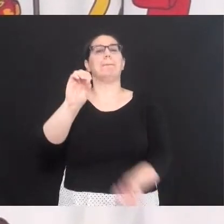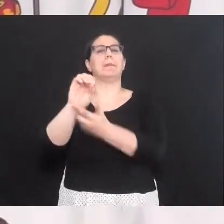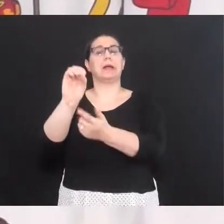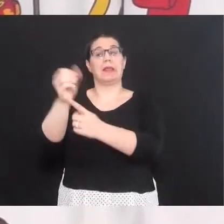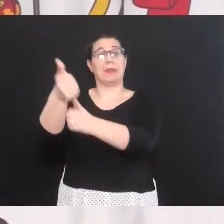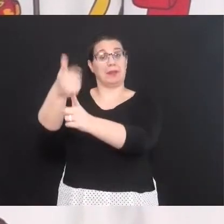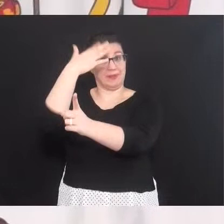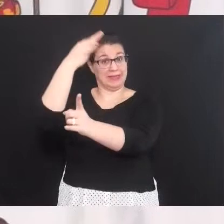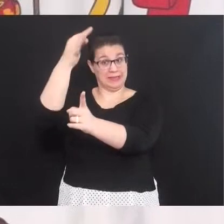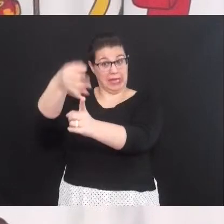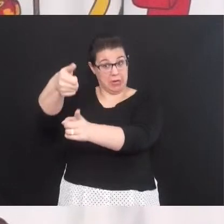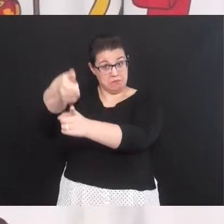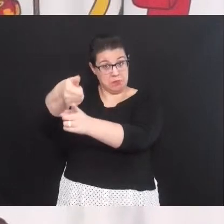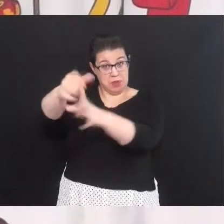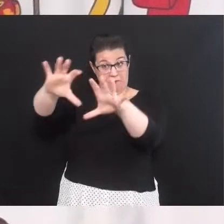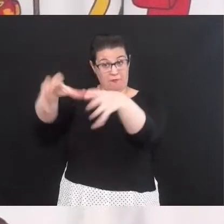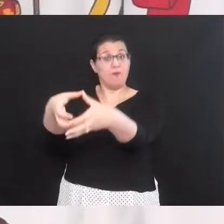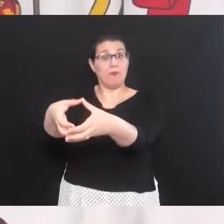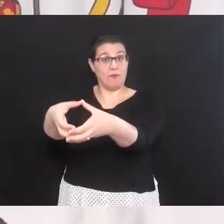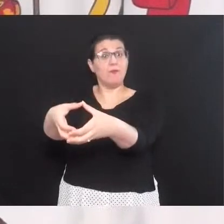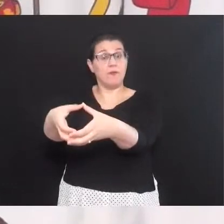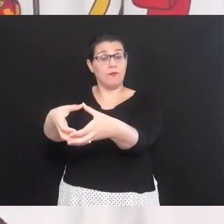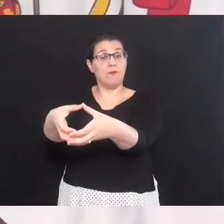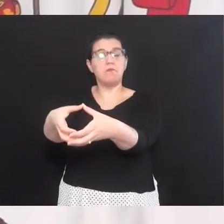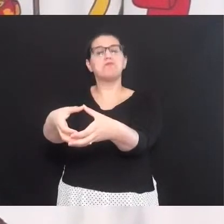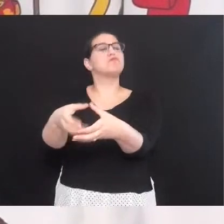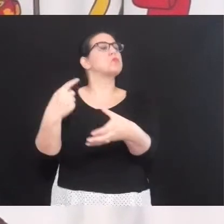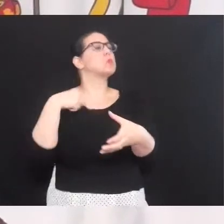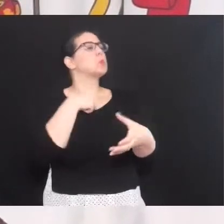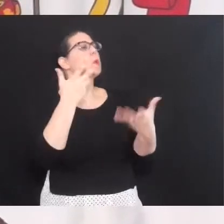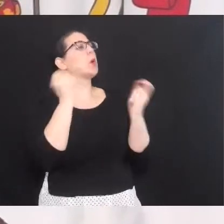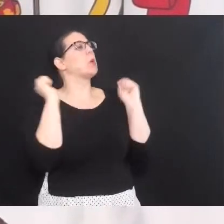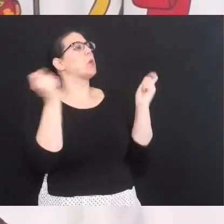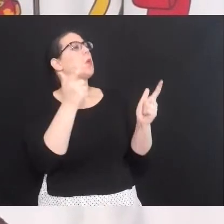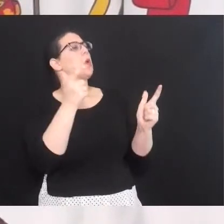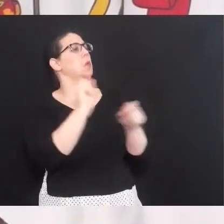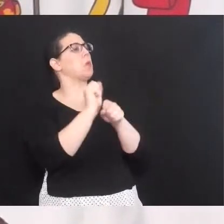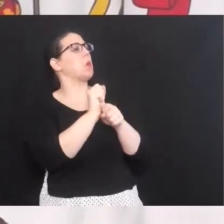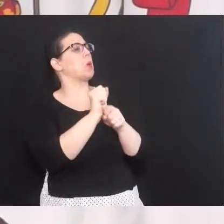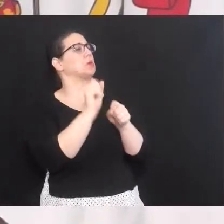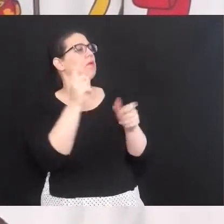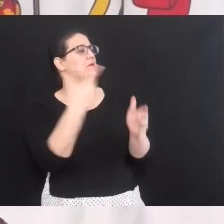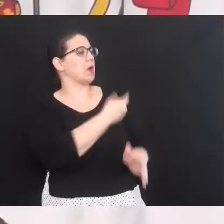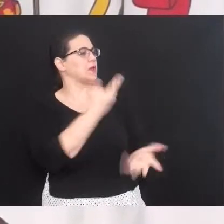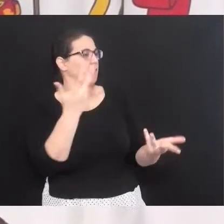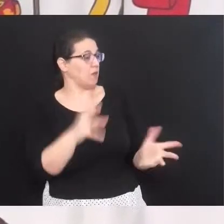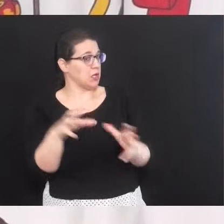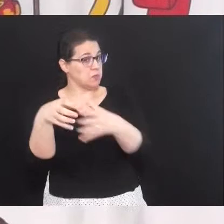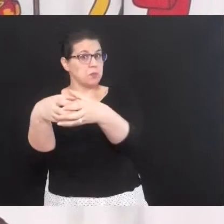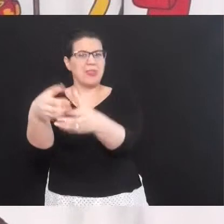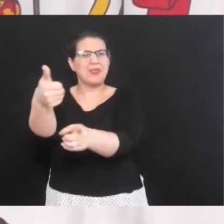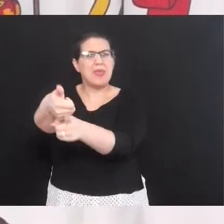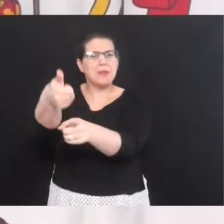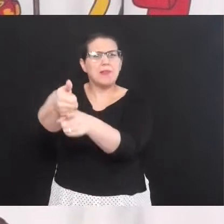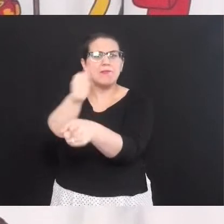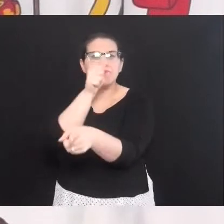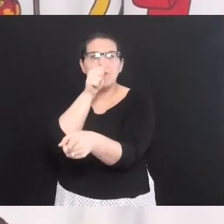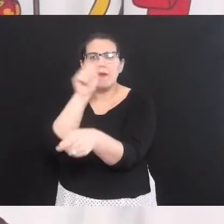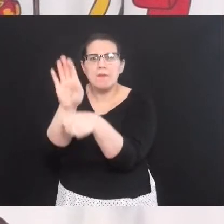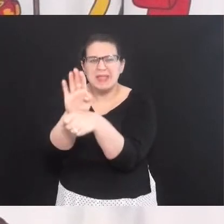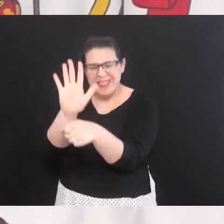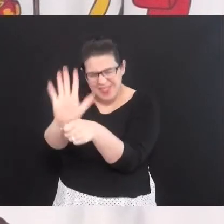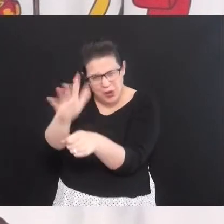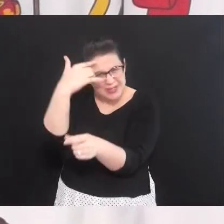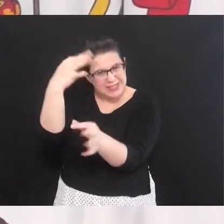decides in their mind that they want all their employees vaccinated, and it is the private business's